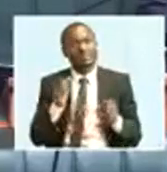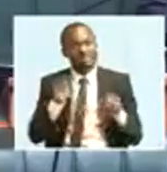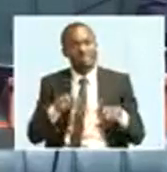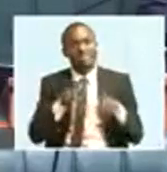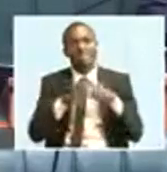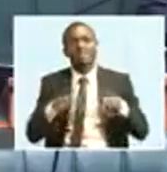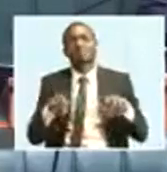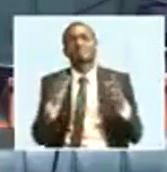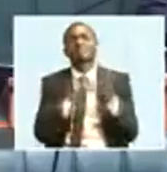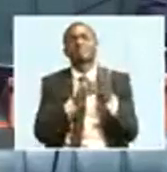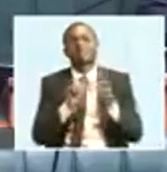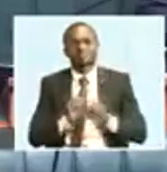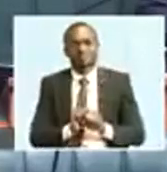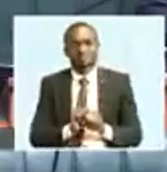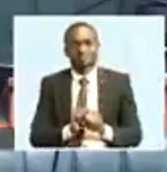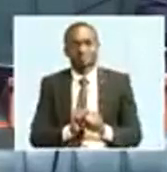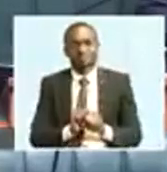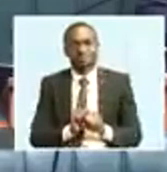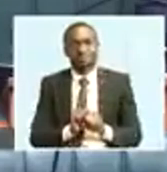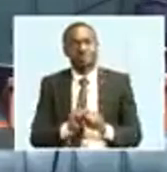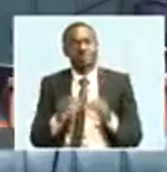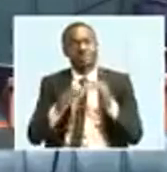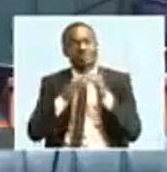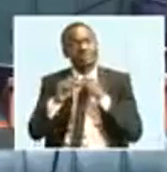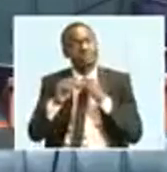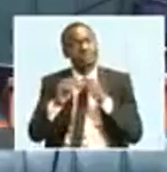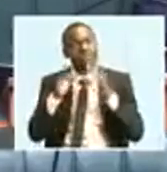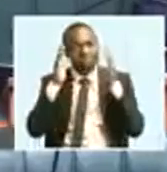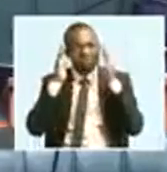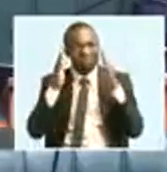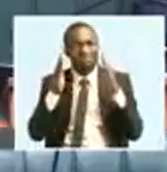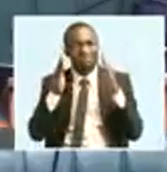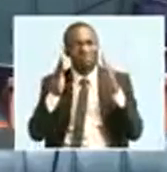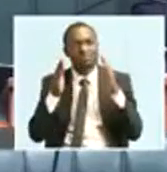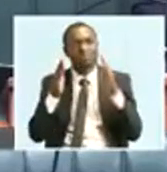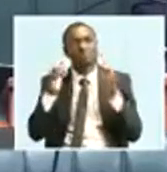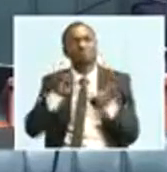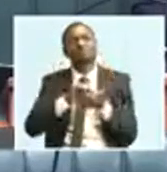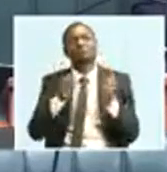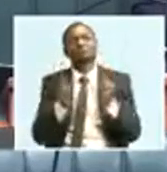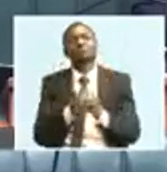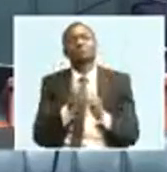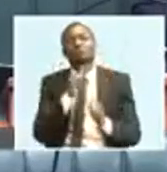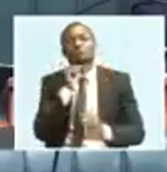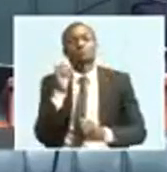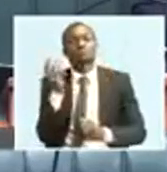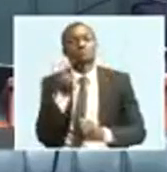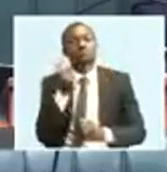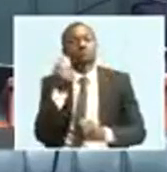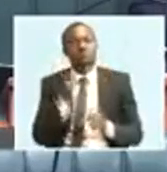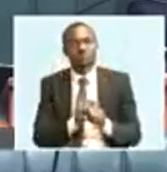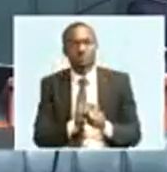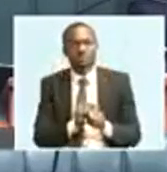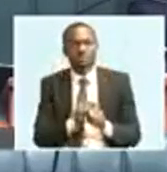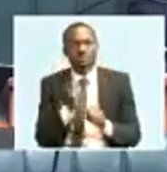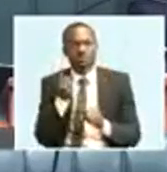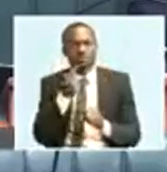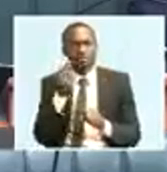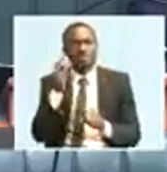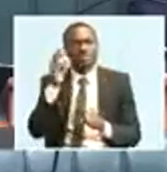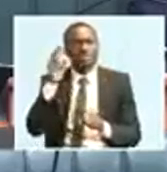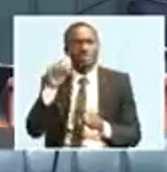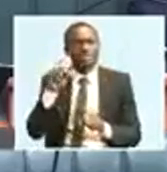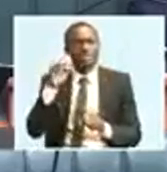itself. And the level of concentration has been affected not only at Wesley Nyarenda Secondary